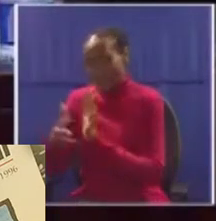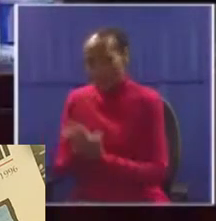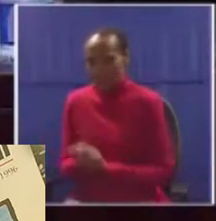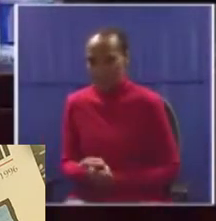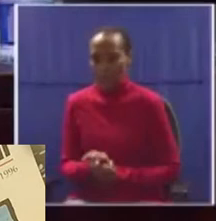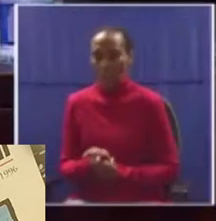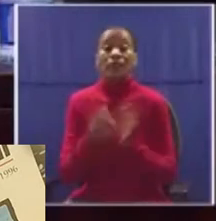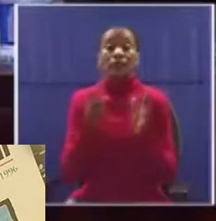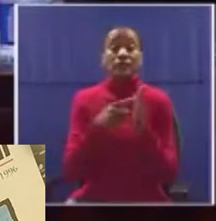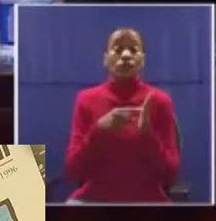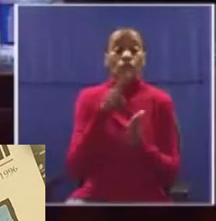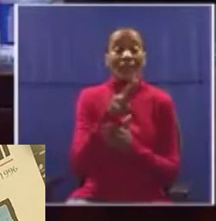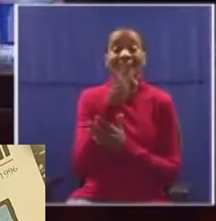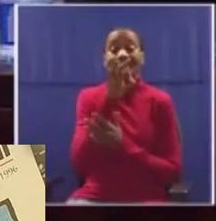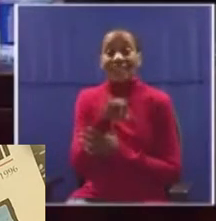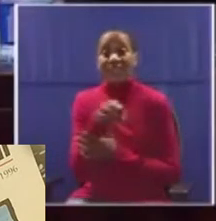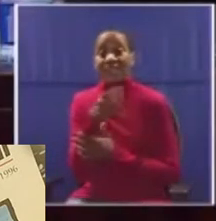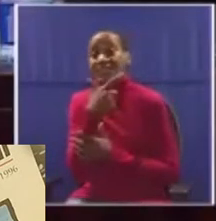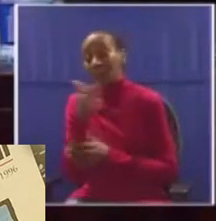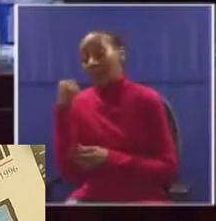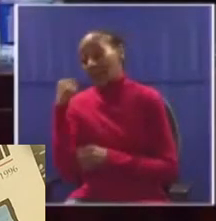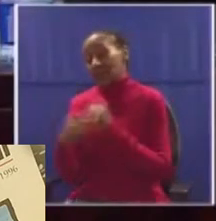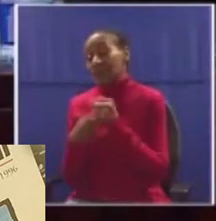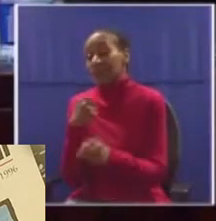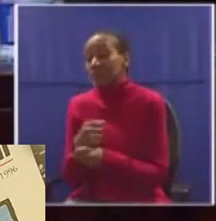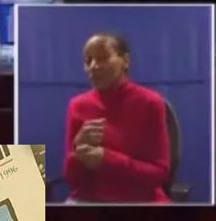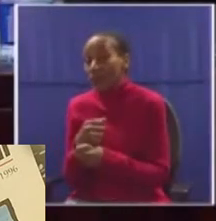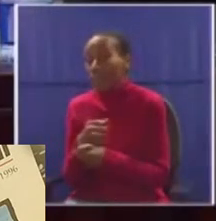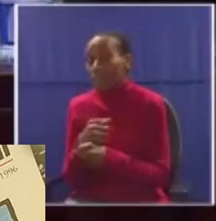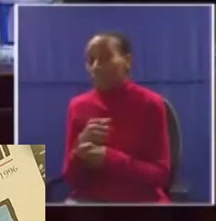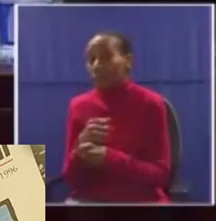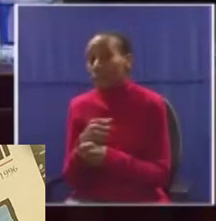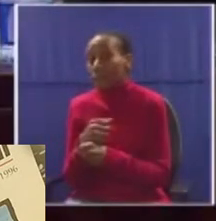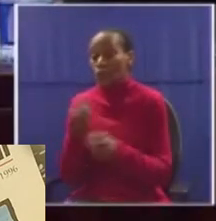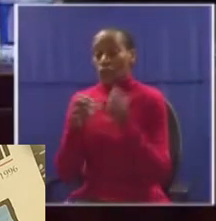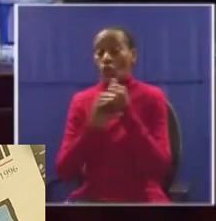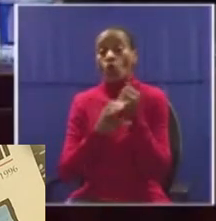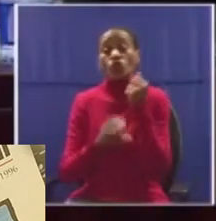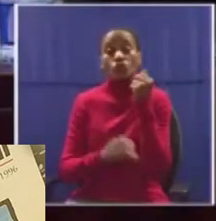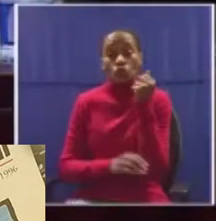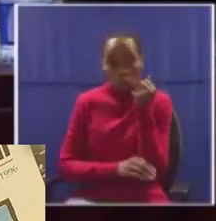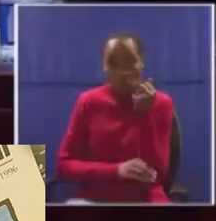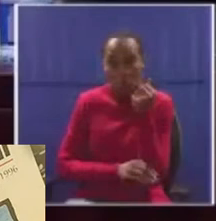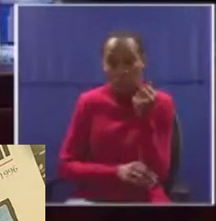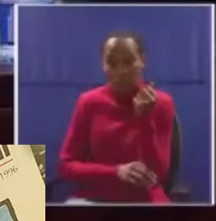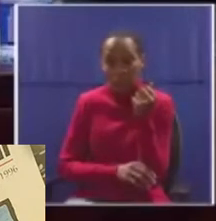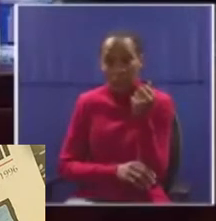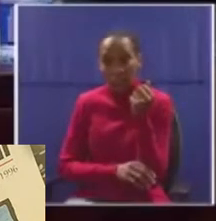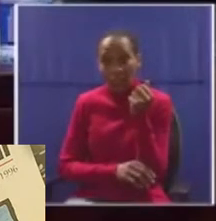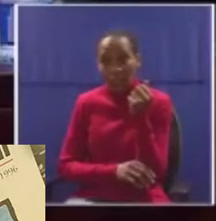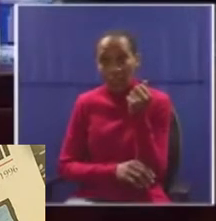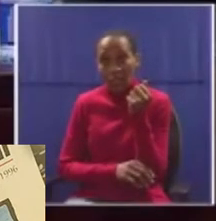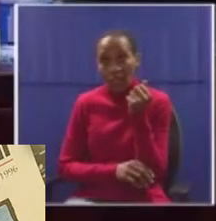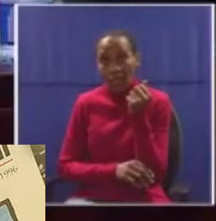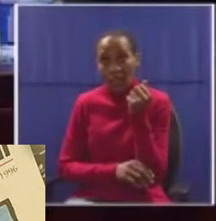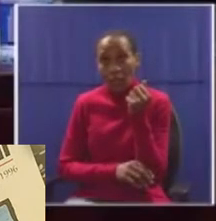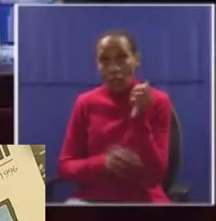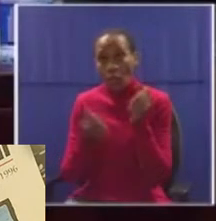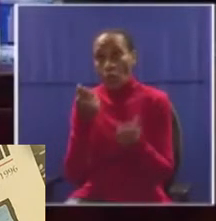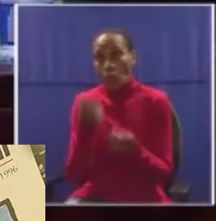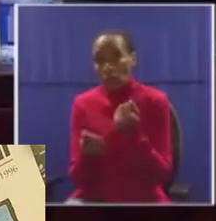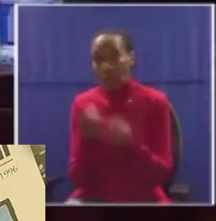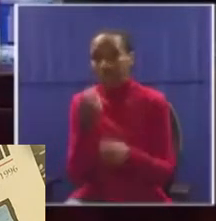on the 23rd December 2022 the partition and constitutional democracy against terrorists and related